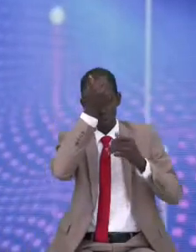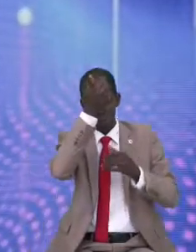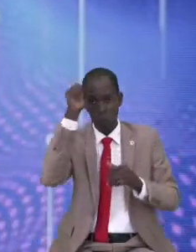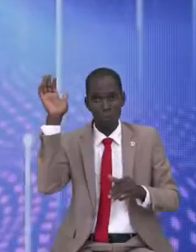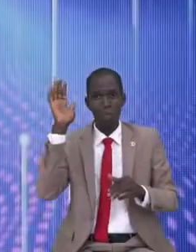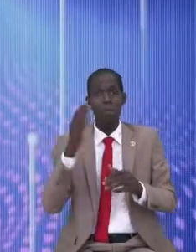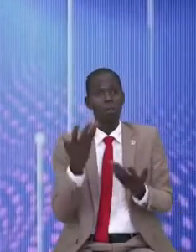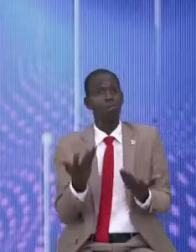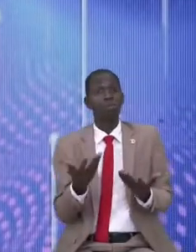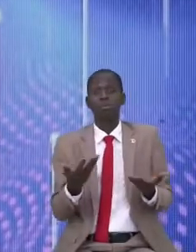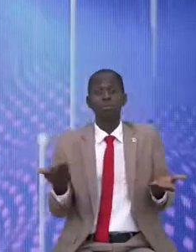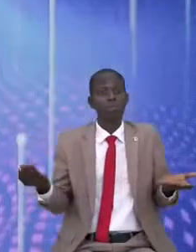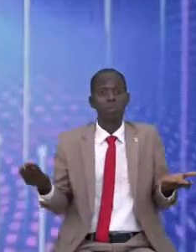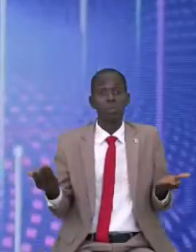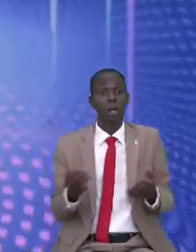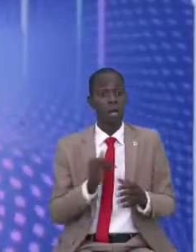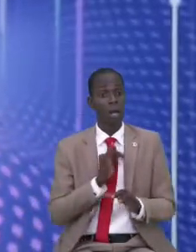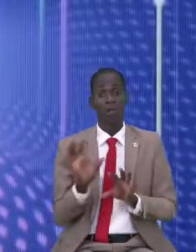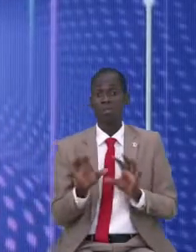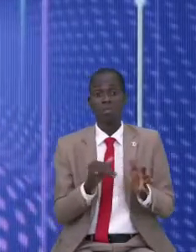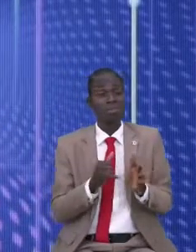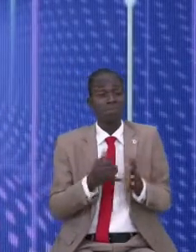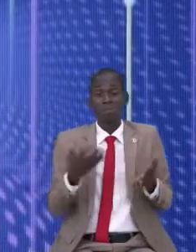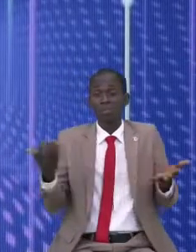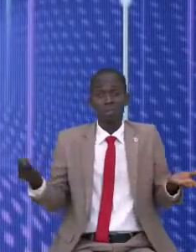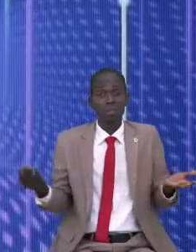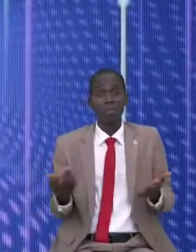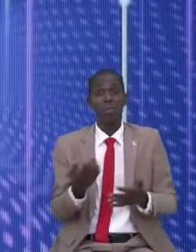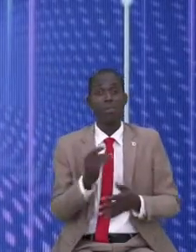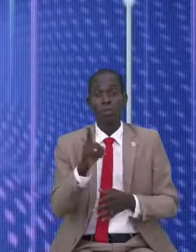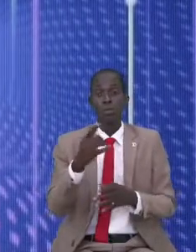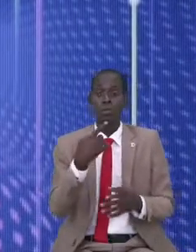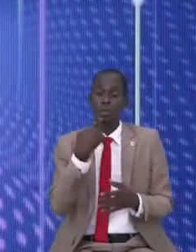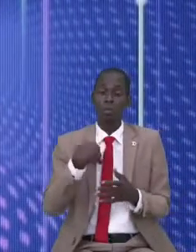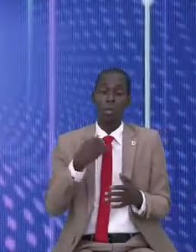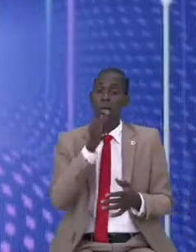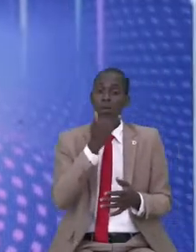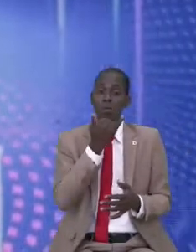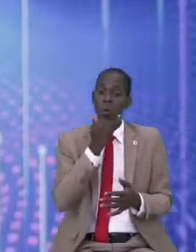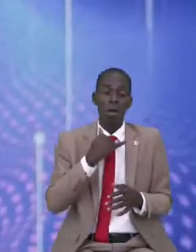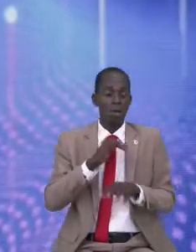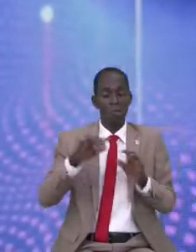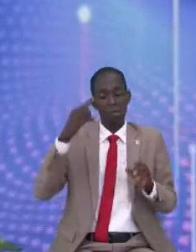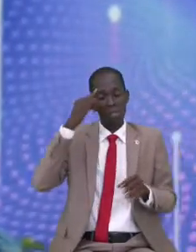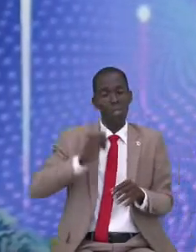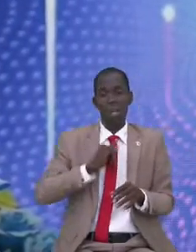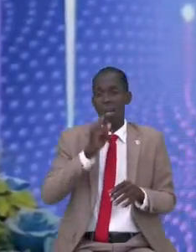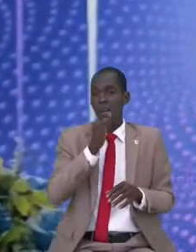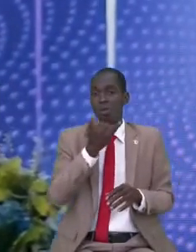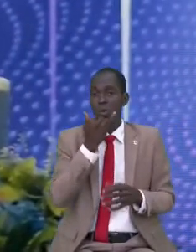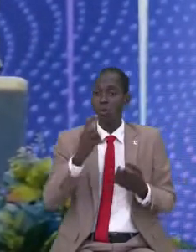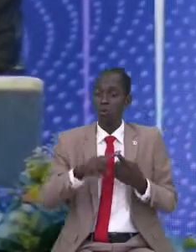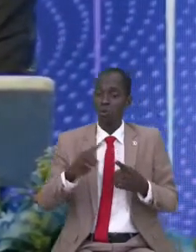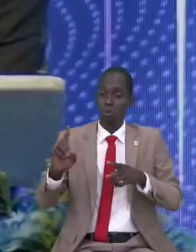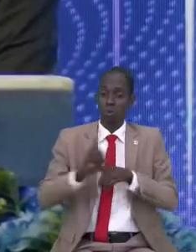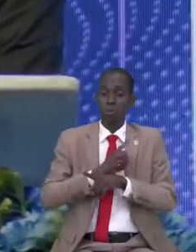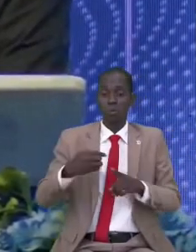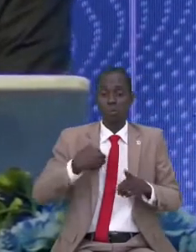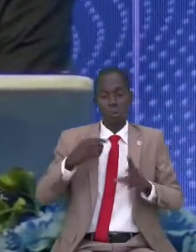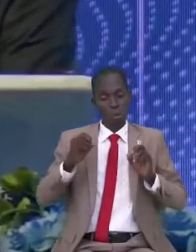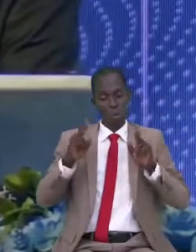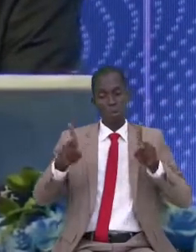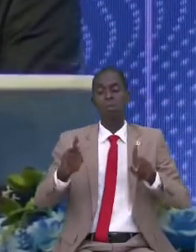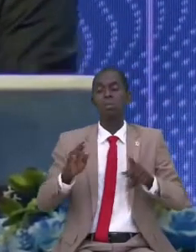do, I've not done anything wrong, and you think this is the way you want to treat me, all right,